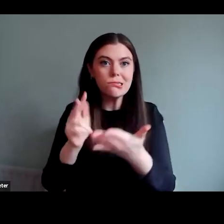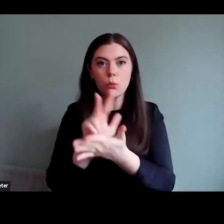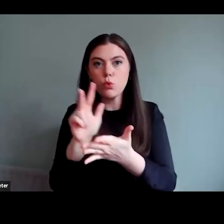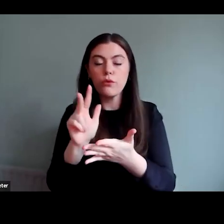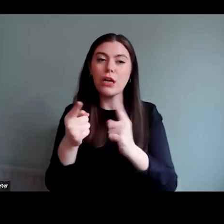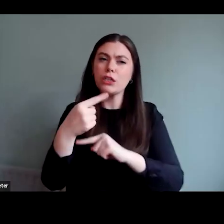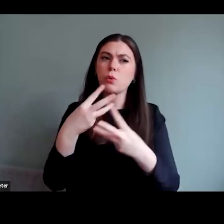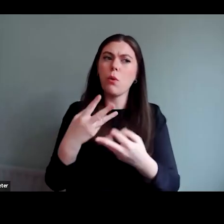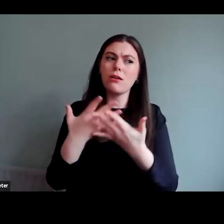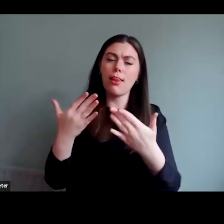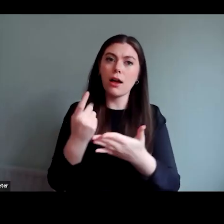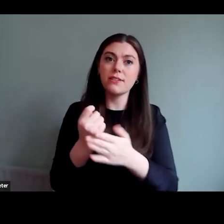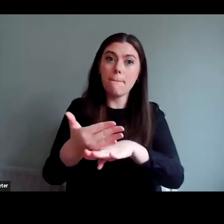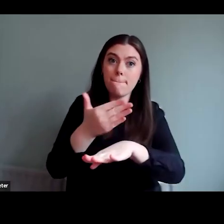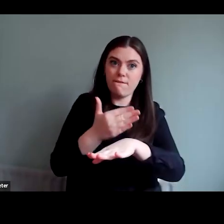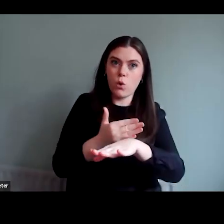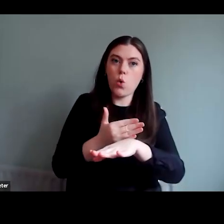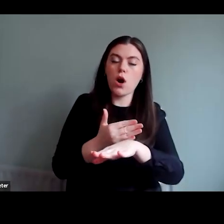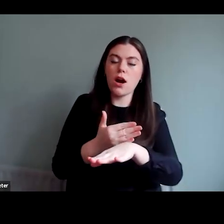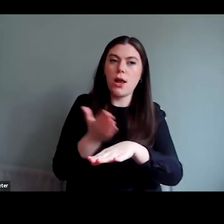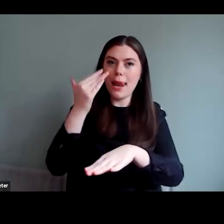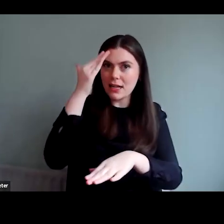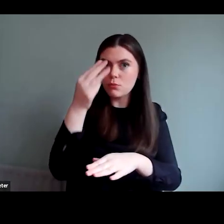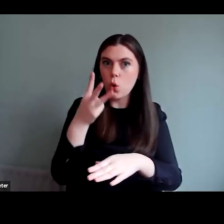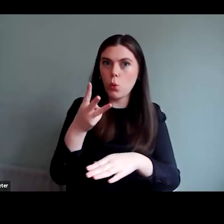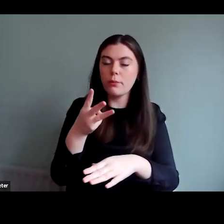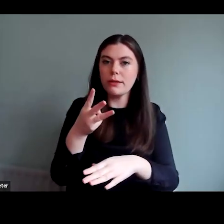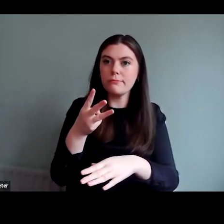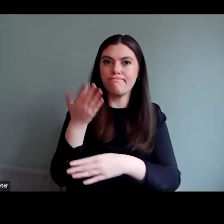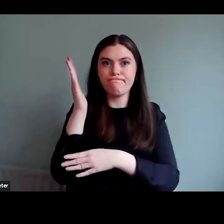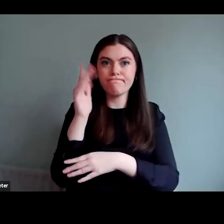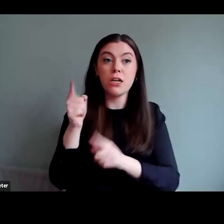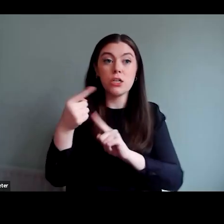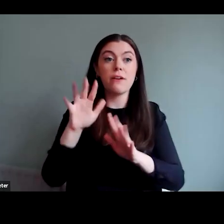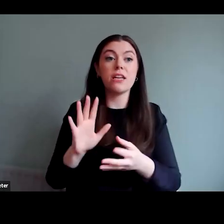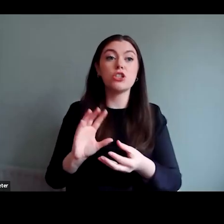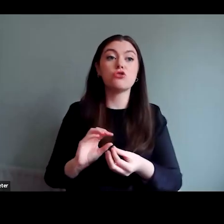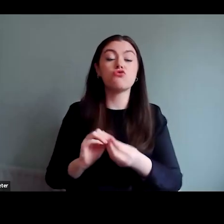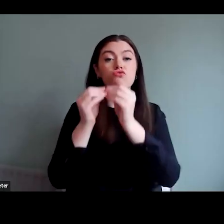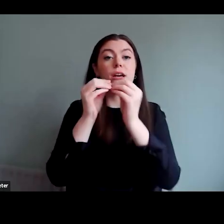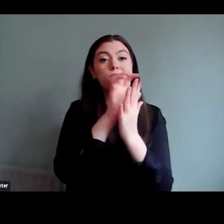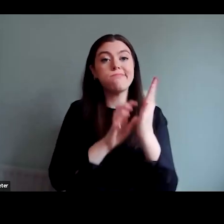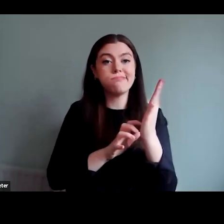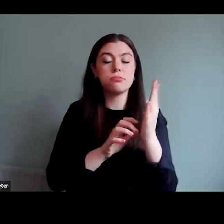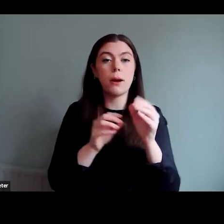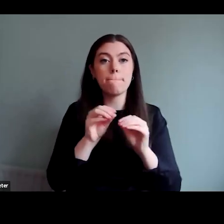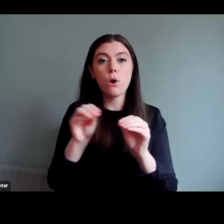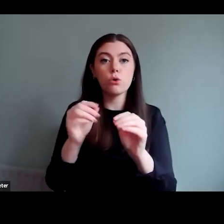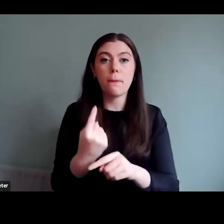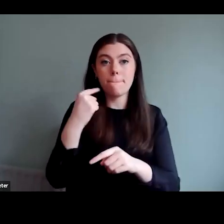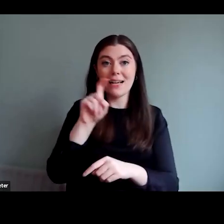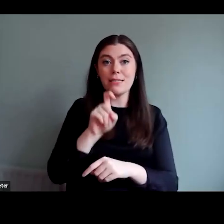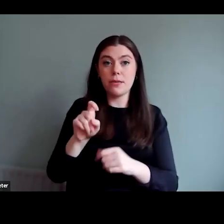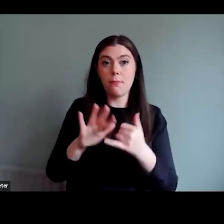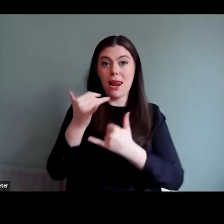time as possible. And so we did that. We drafted the motion back in September last year. We brought it to